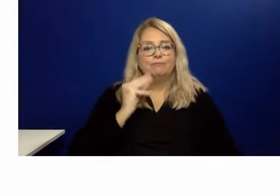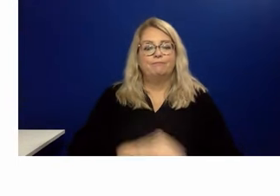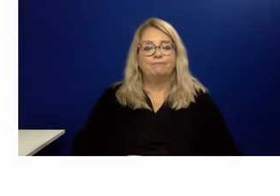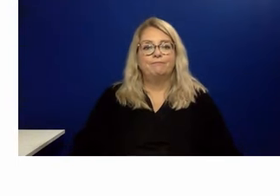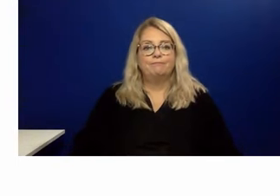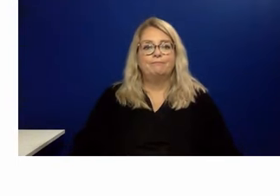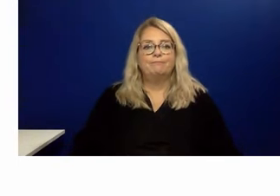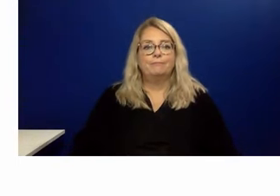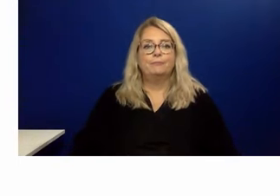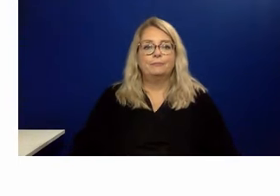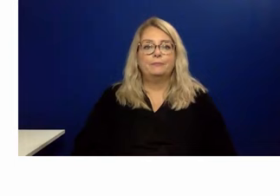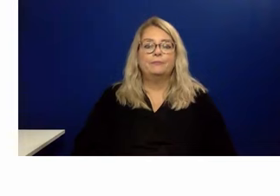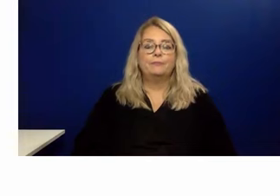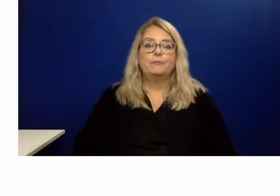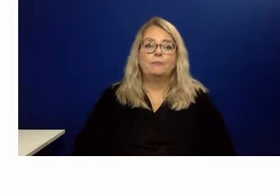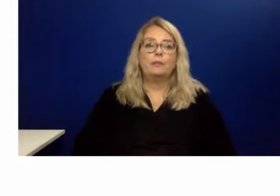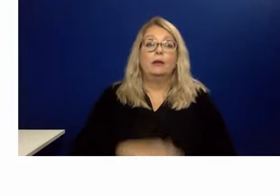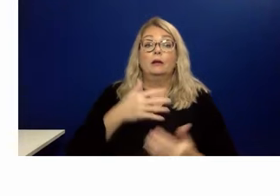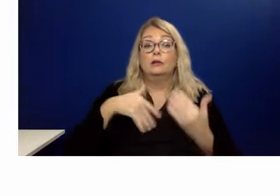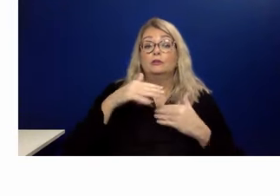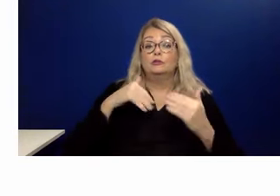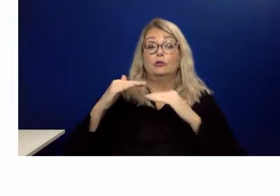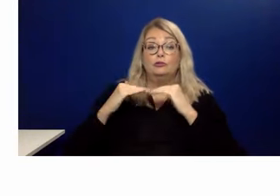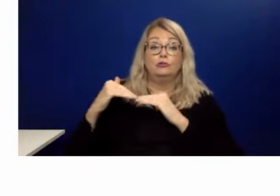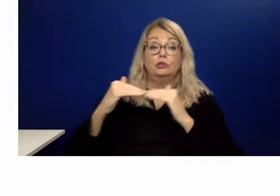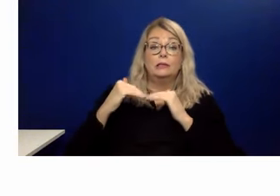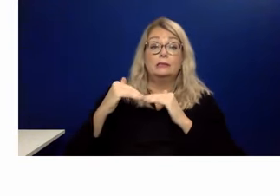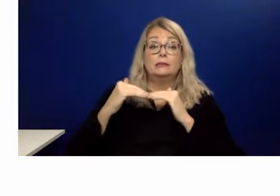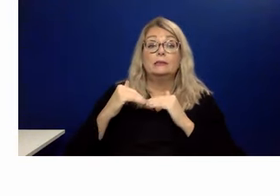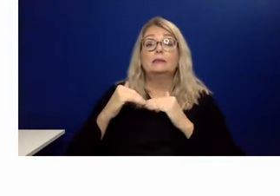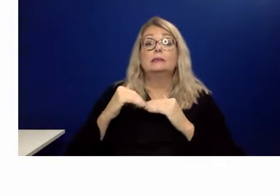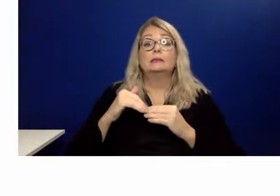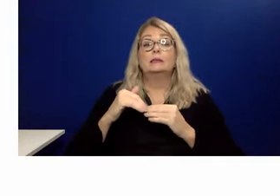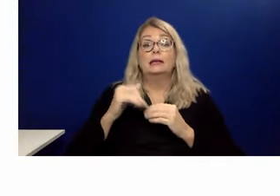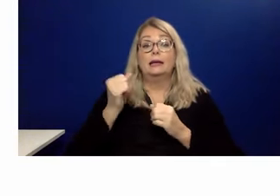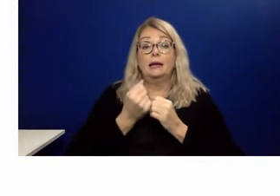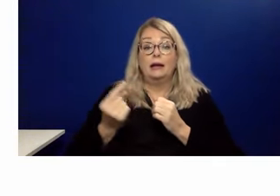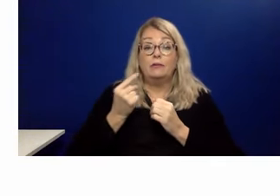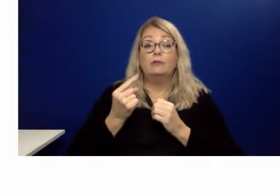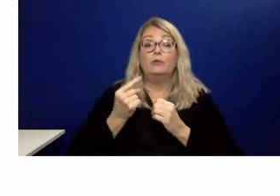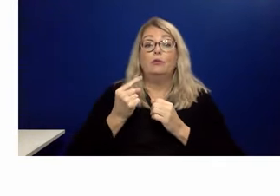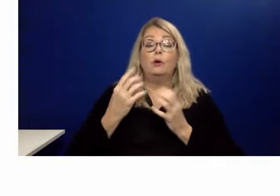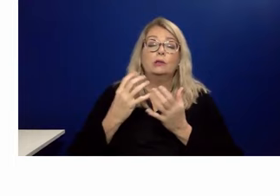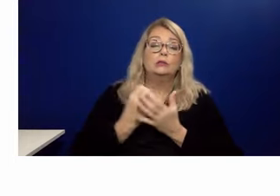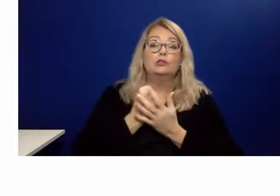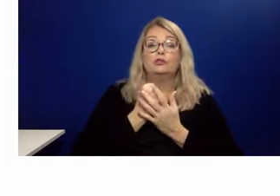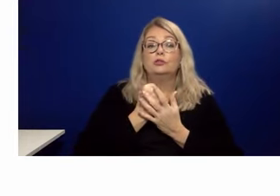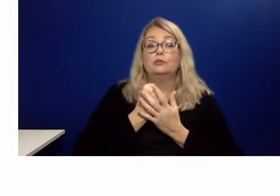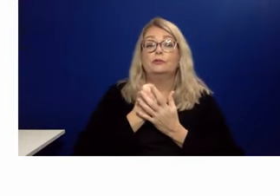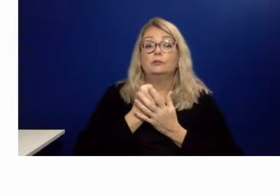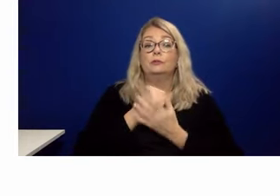By way of definition, social justice is a view that everyone deserves quality health care, and equity promotes,